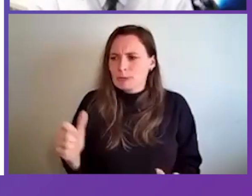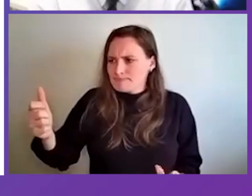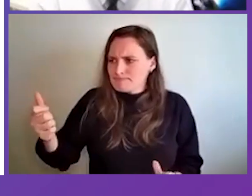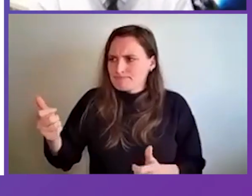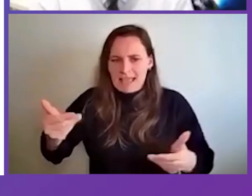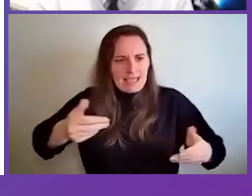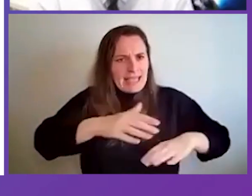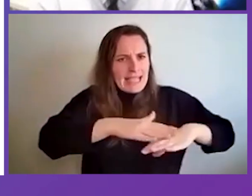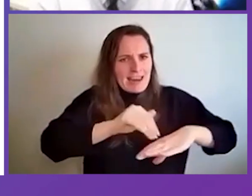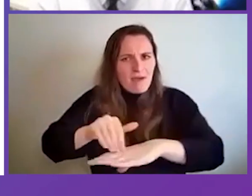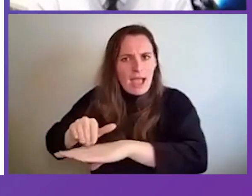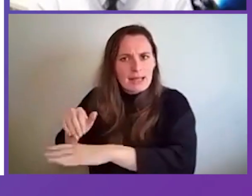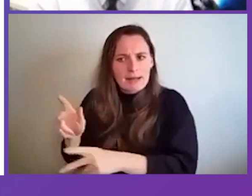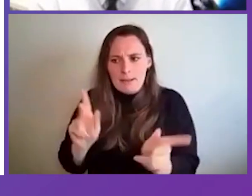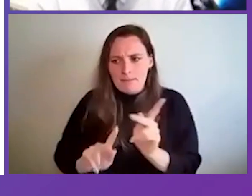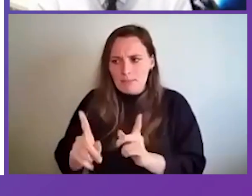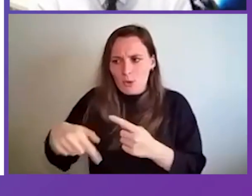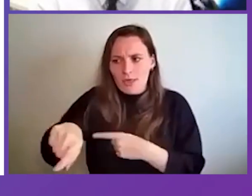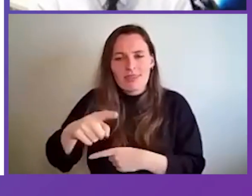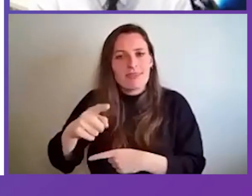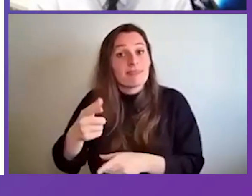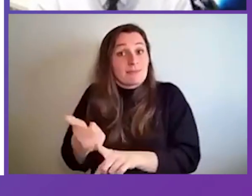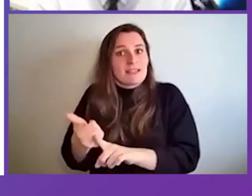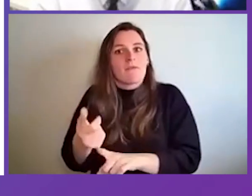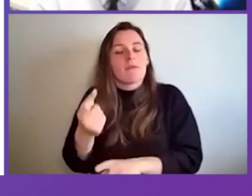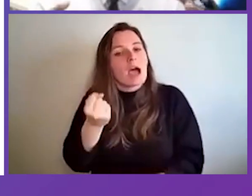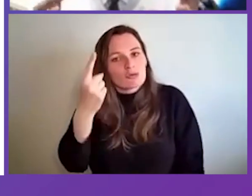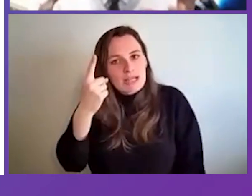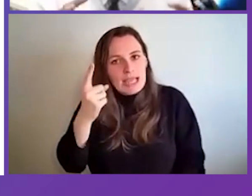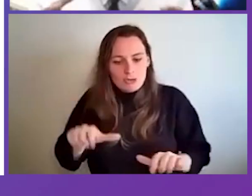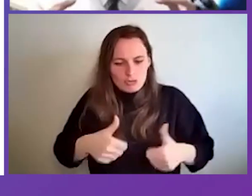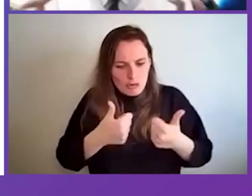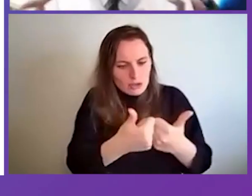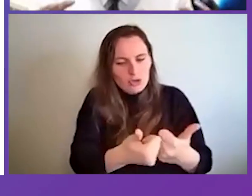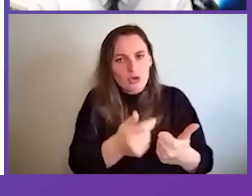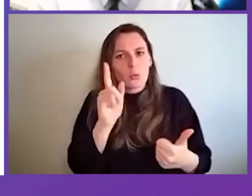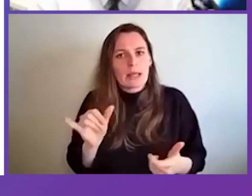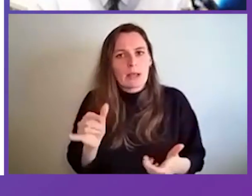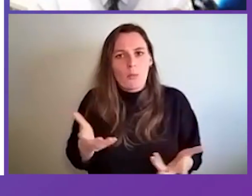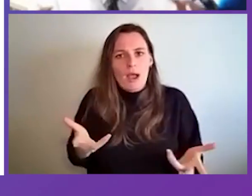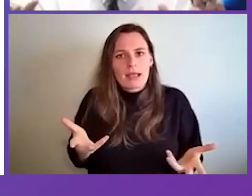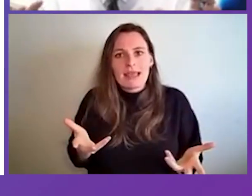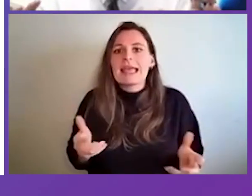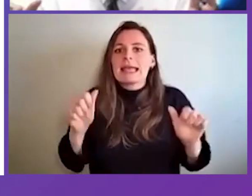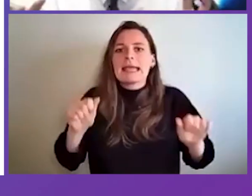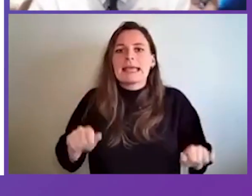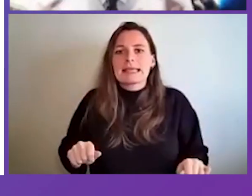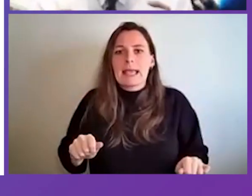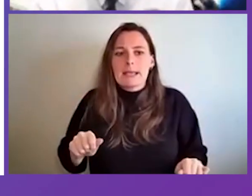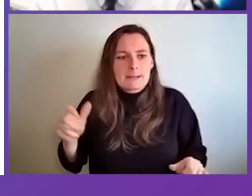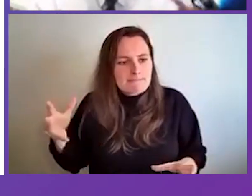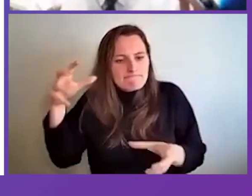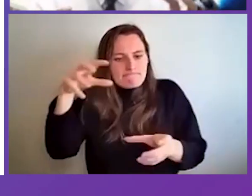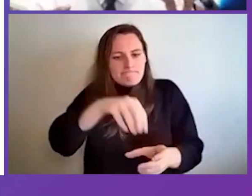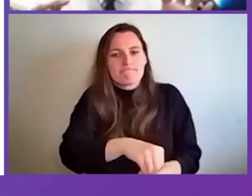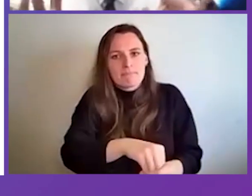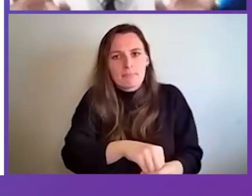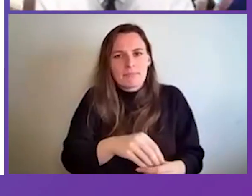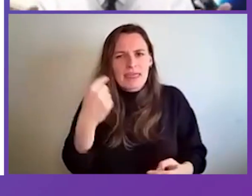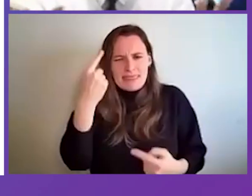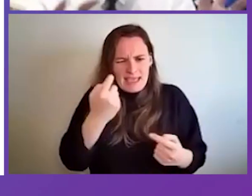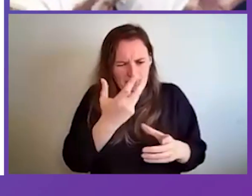challenges and can help us put our heads together and figure out what we're missing from, connect the dots in